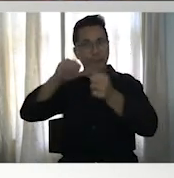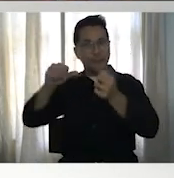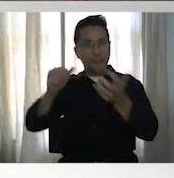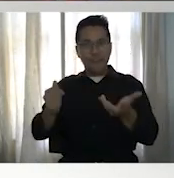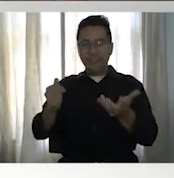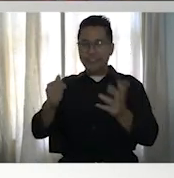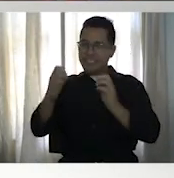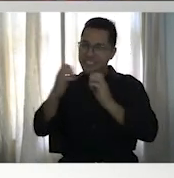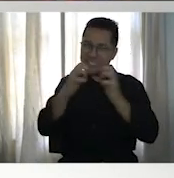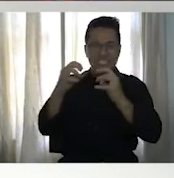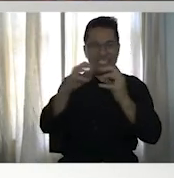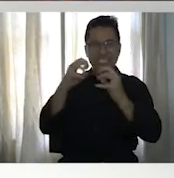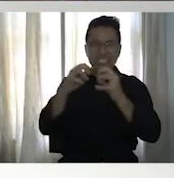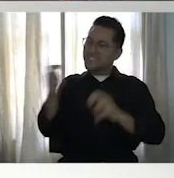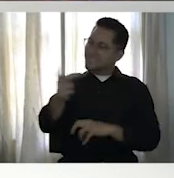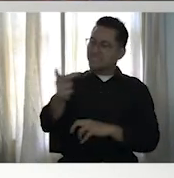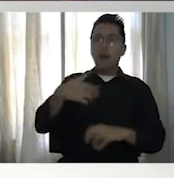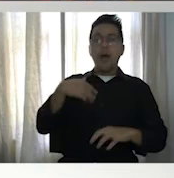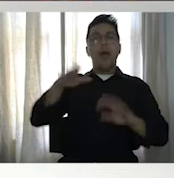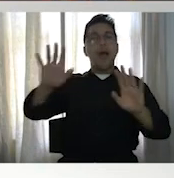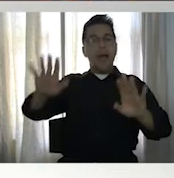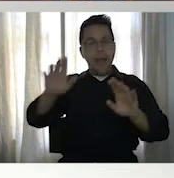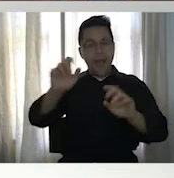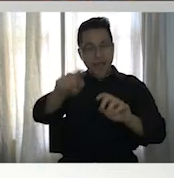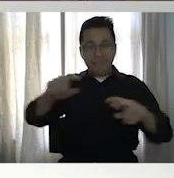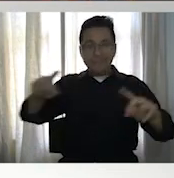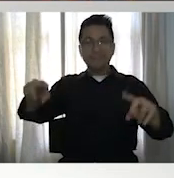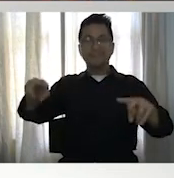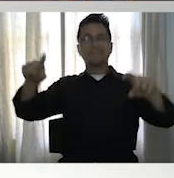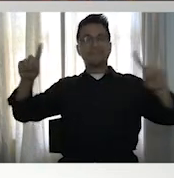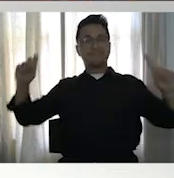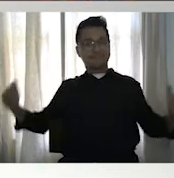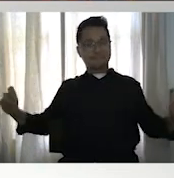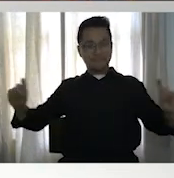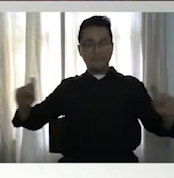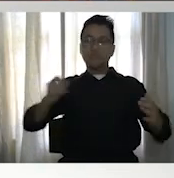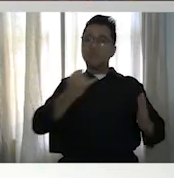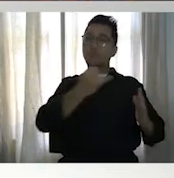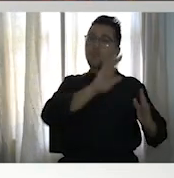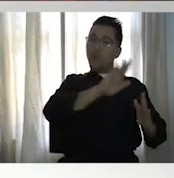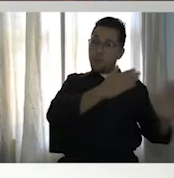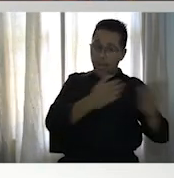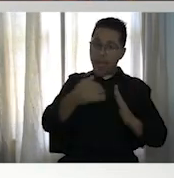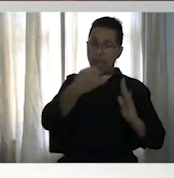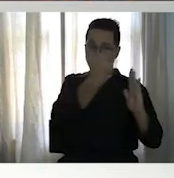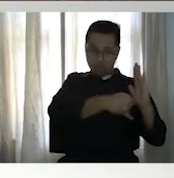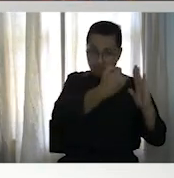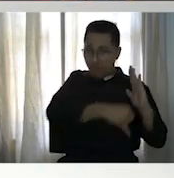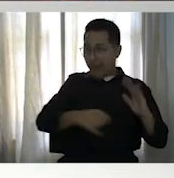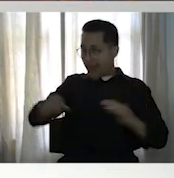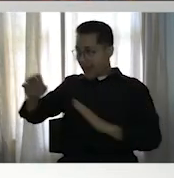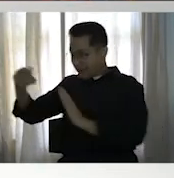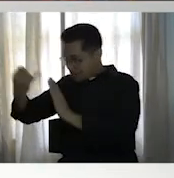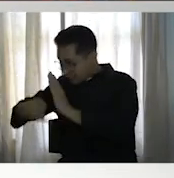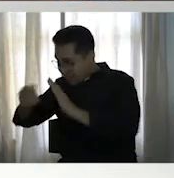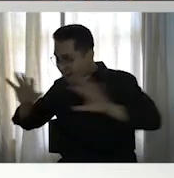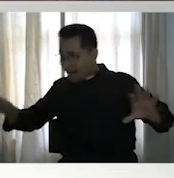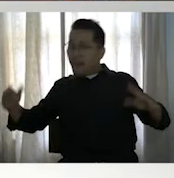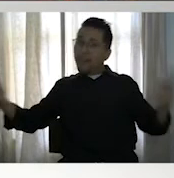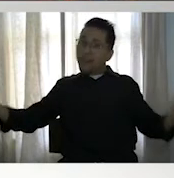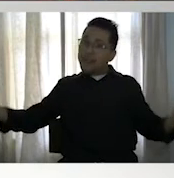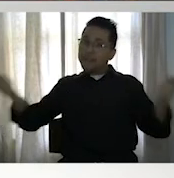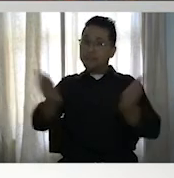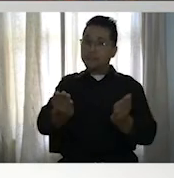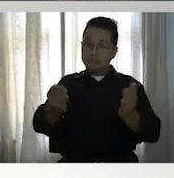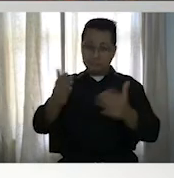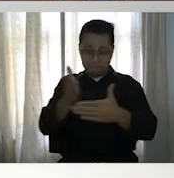So I backed up a little bit, had them draw their plan, share their plan with one another, and then we had